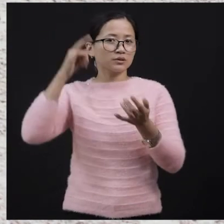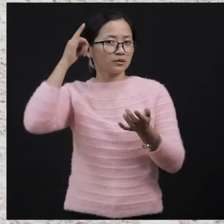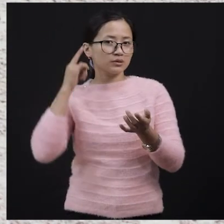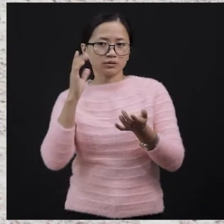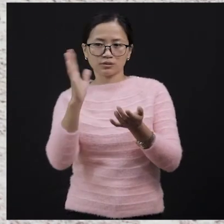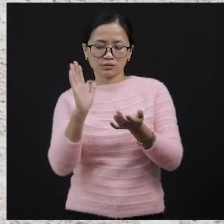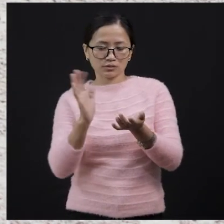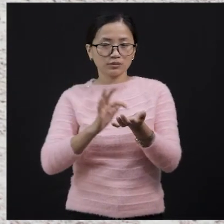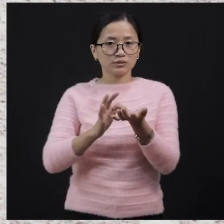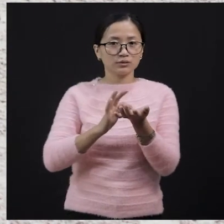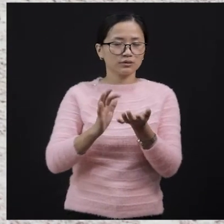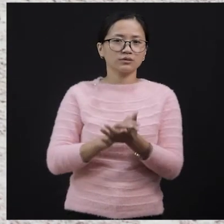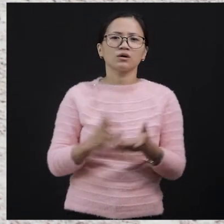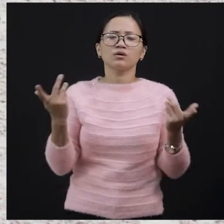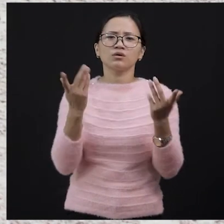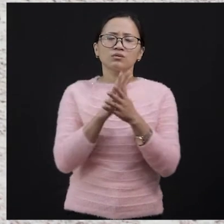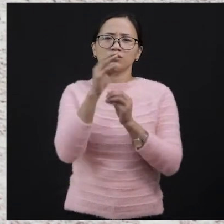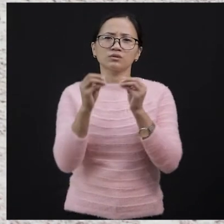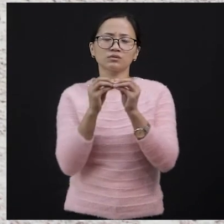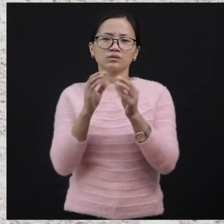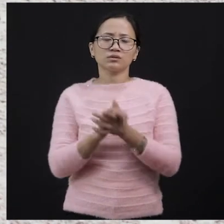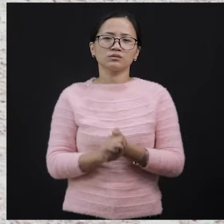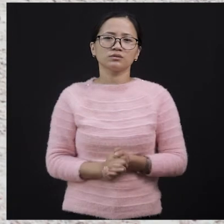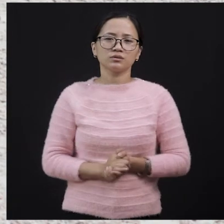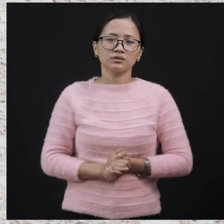Okay? Now then, what about